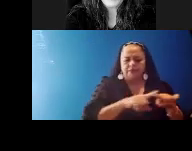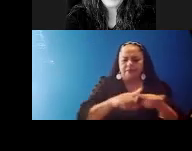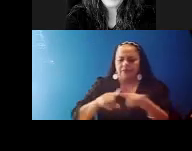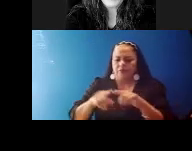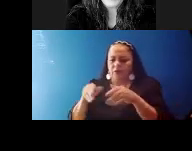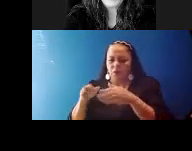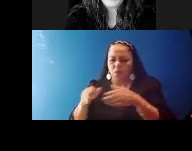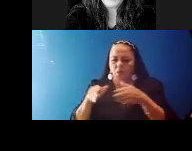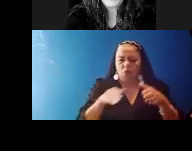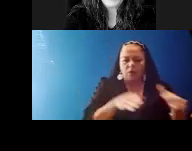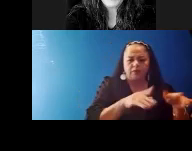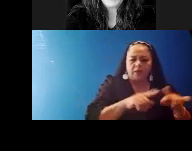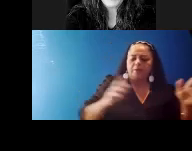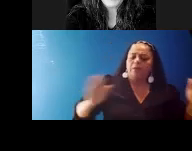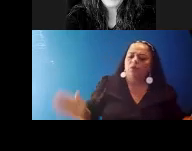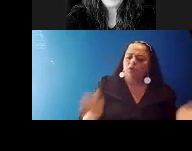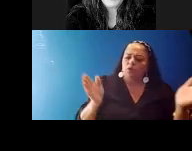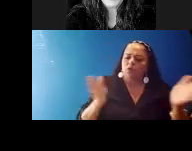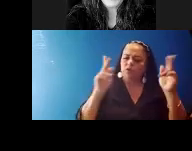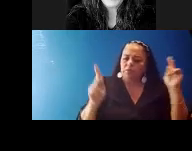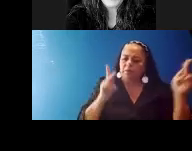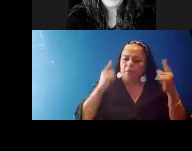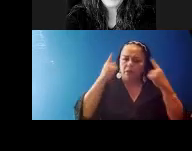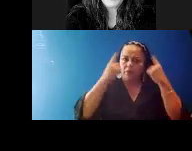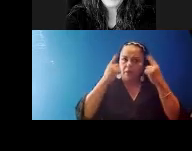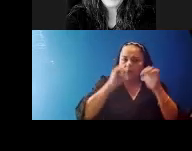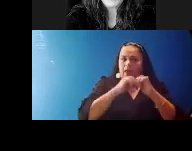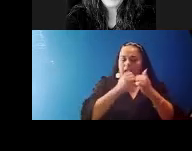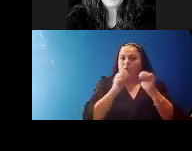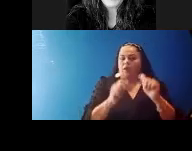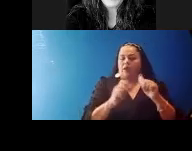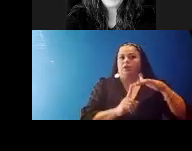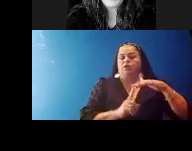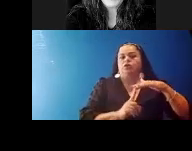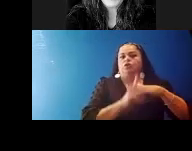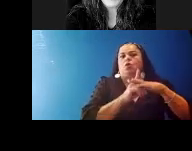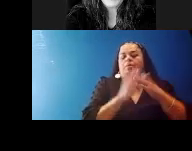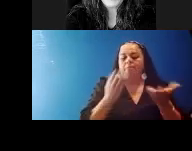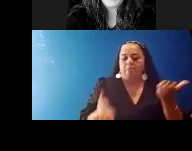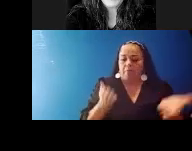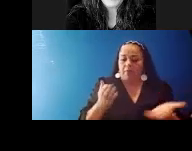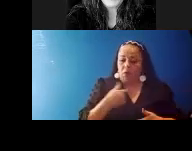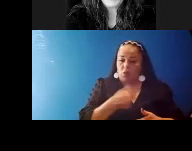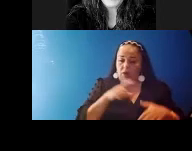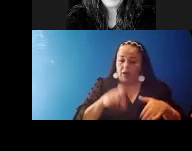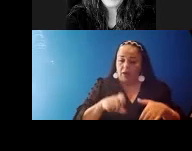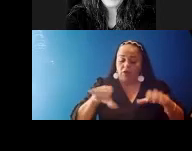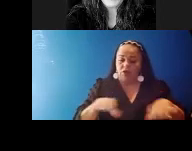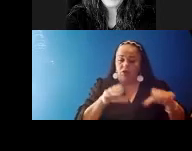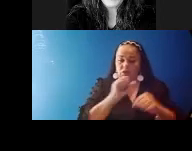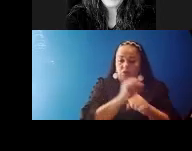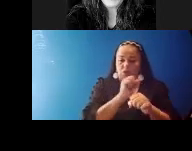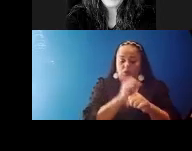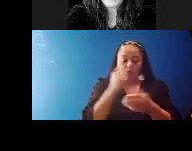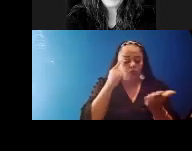bit today, but really encourage folks to think about how that can show up and how sometimes maybe we have to do the work to check ourselves to say,